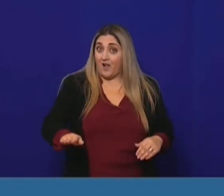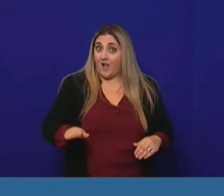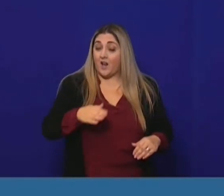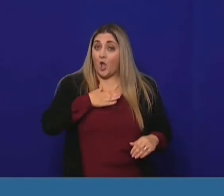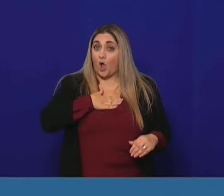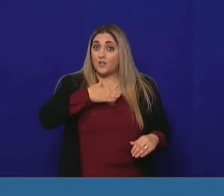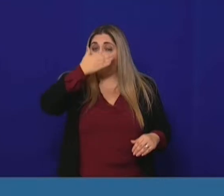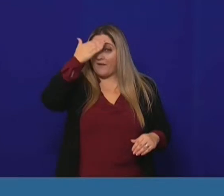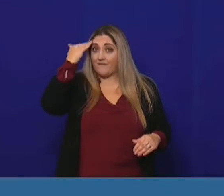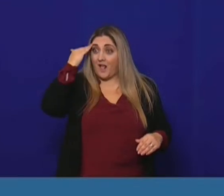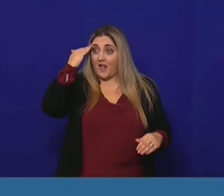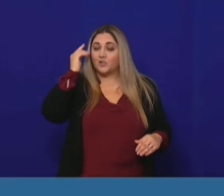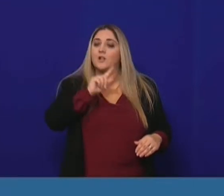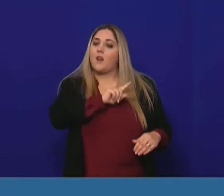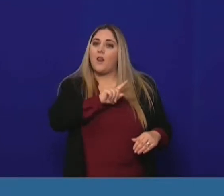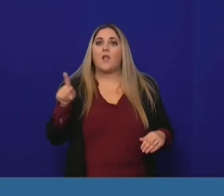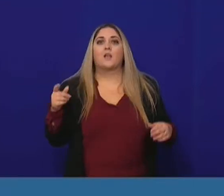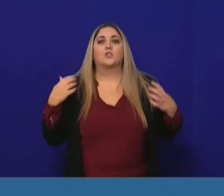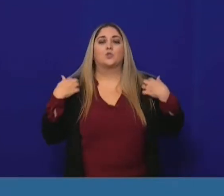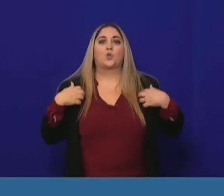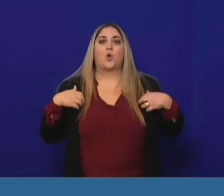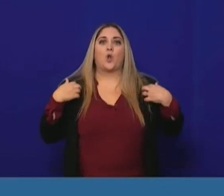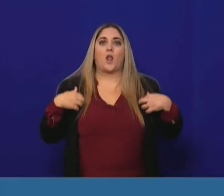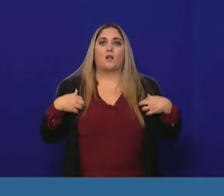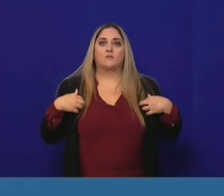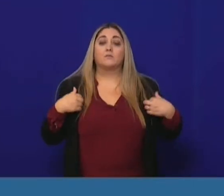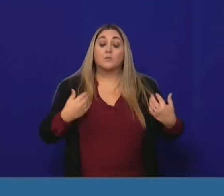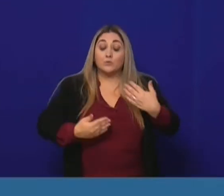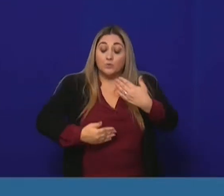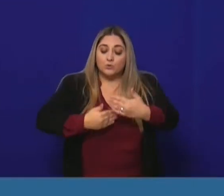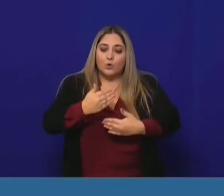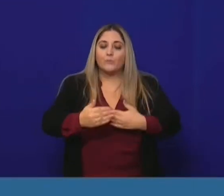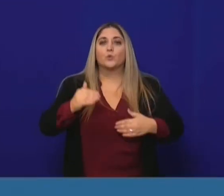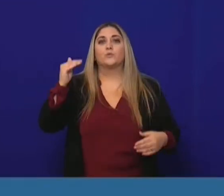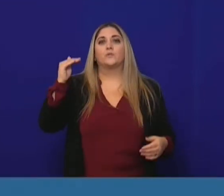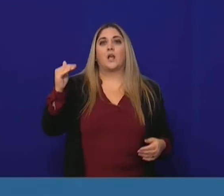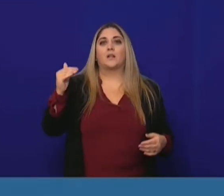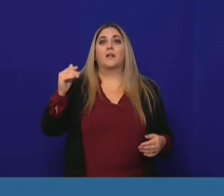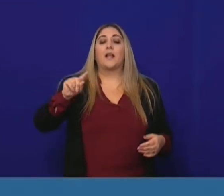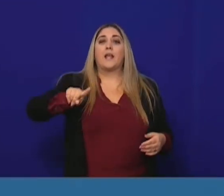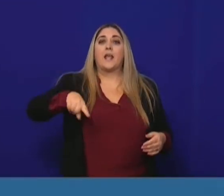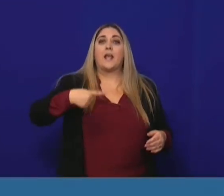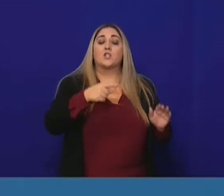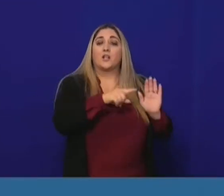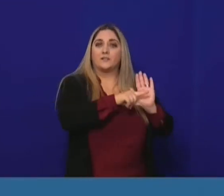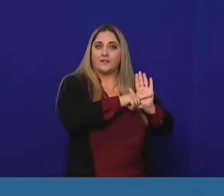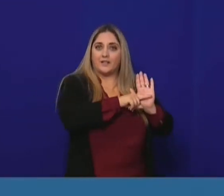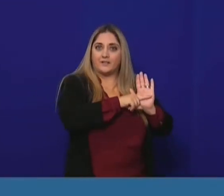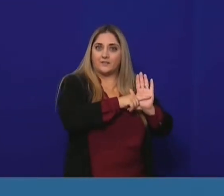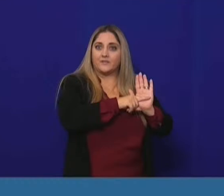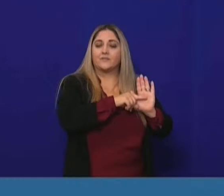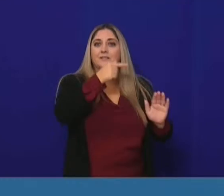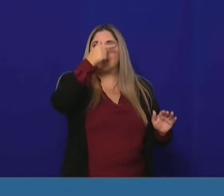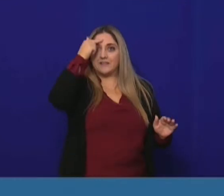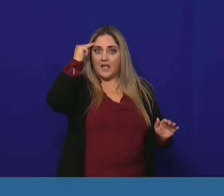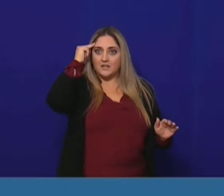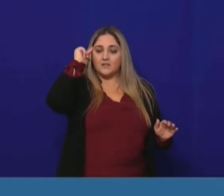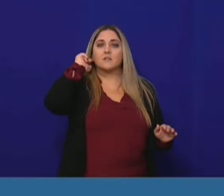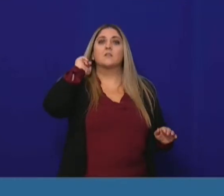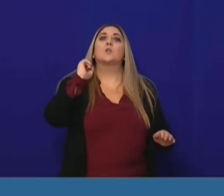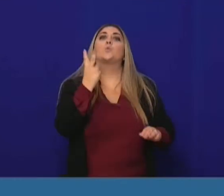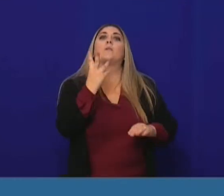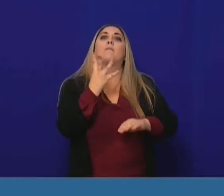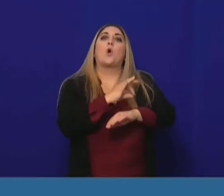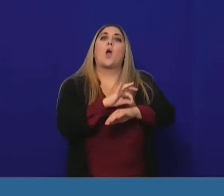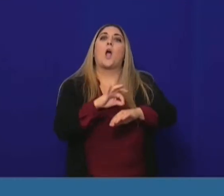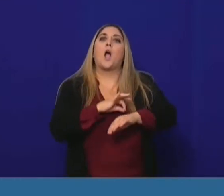Inħallu 24 hours jgħaddu u mbagħad jekk naraw li aħna kellna riżultat li huwa negattiv, u mbagħad hemmhekk kun tista' tirritorna. Importanti